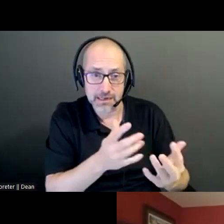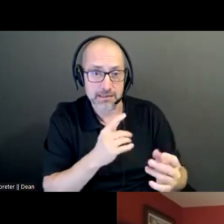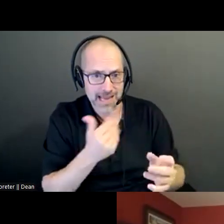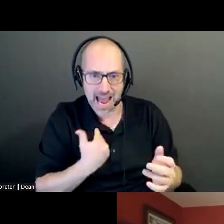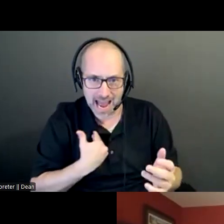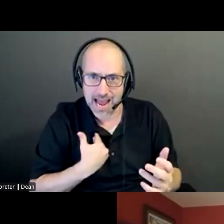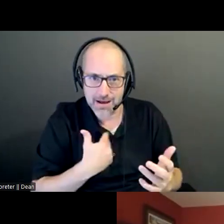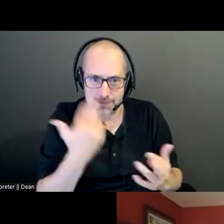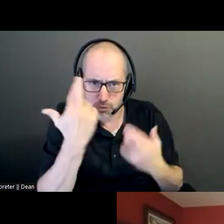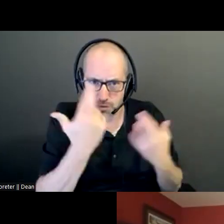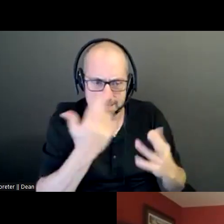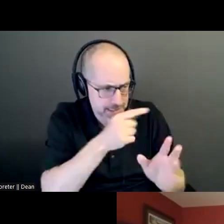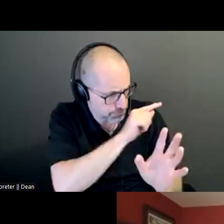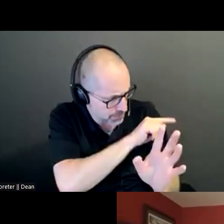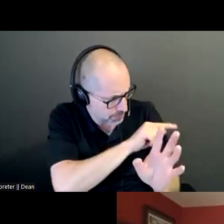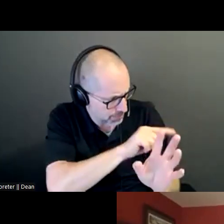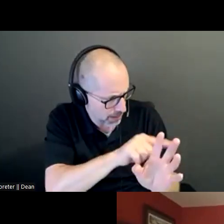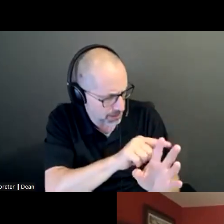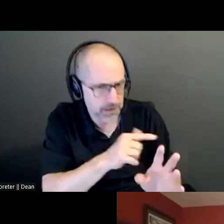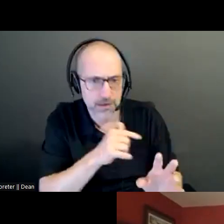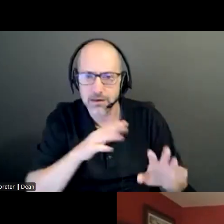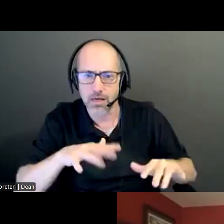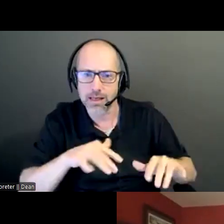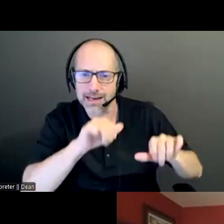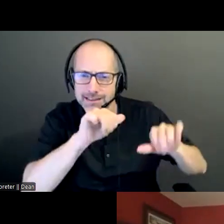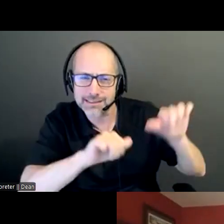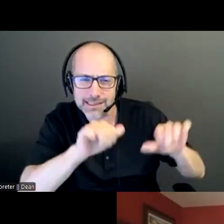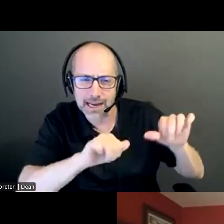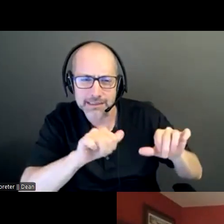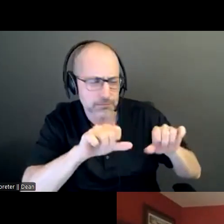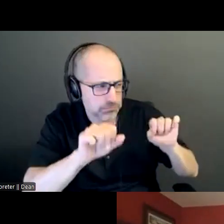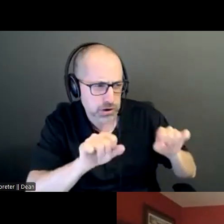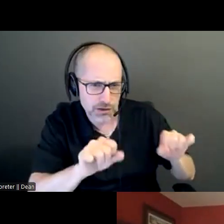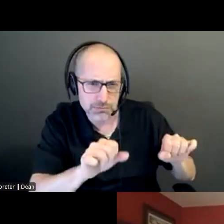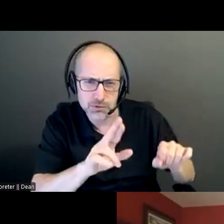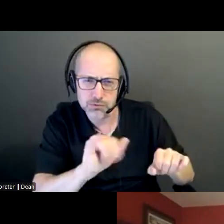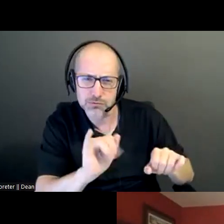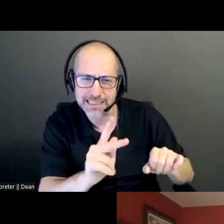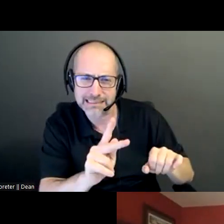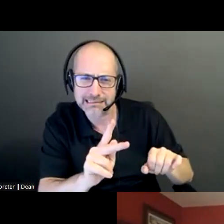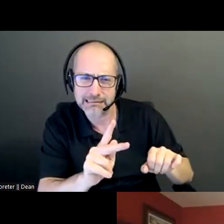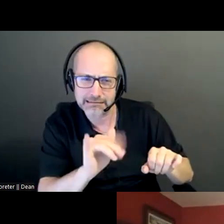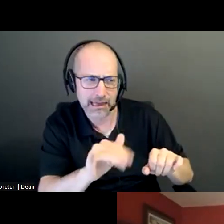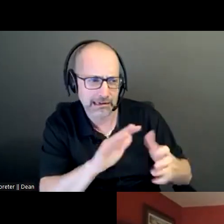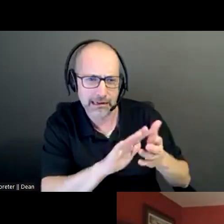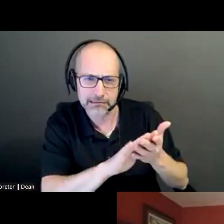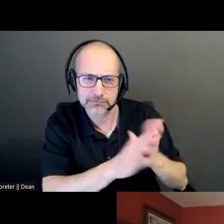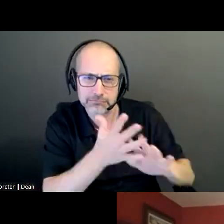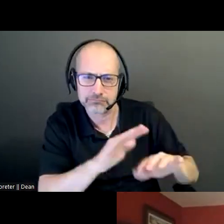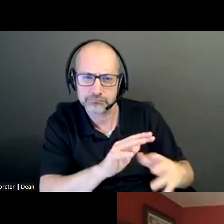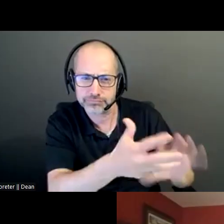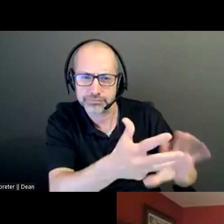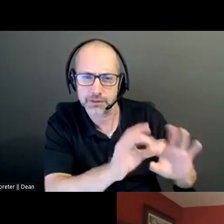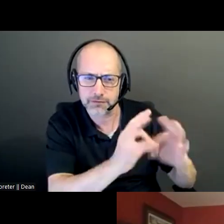it together to look at the possible and potential risk that it's creating in a family. Those